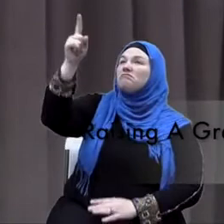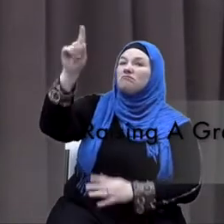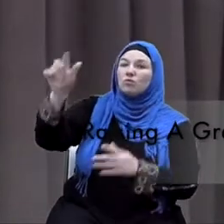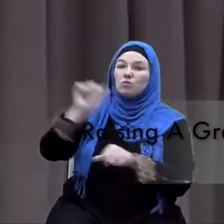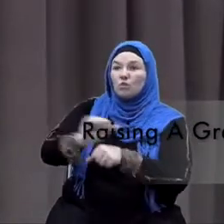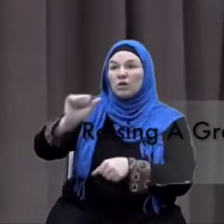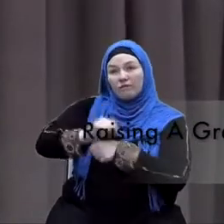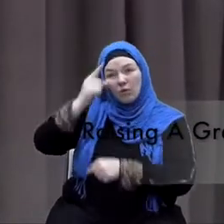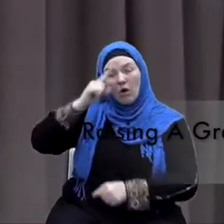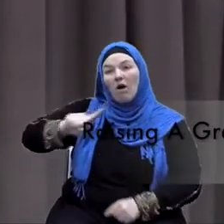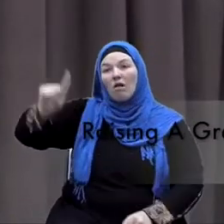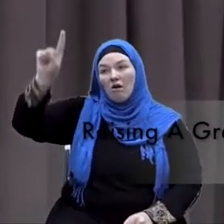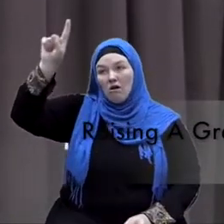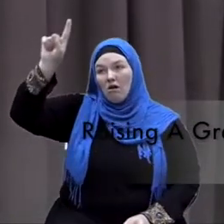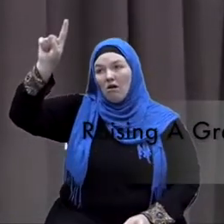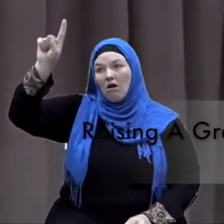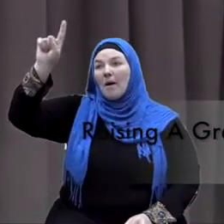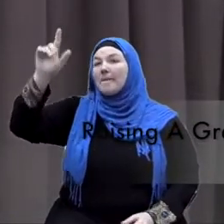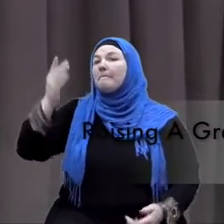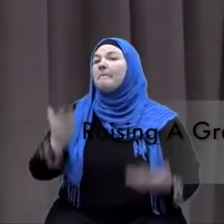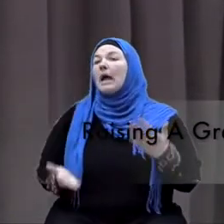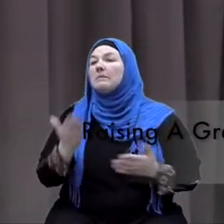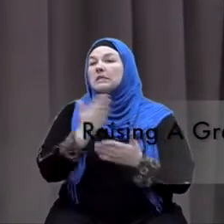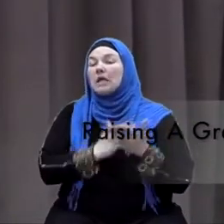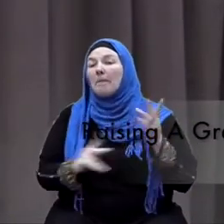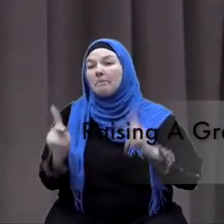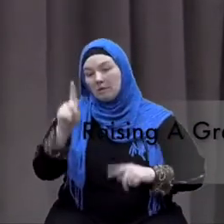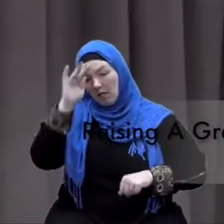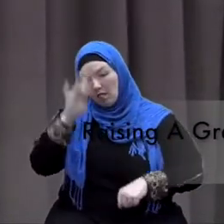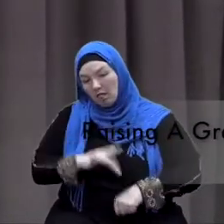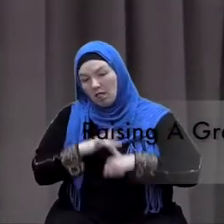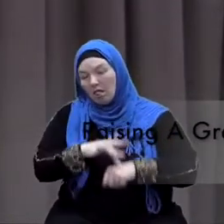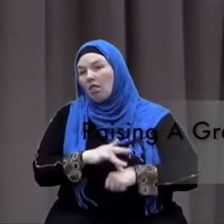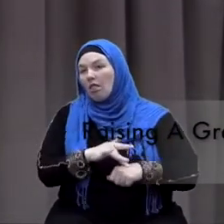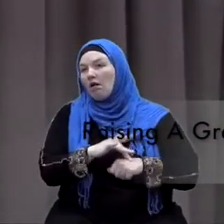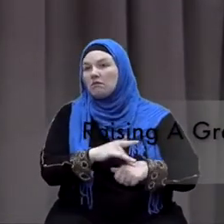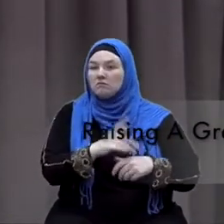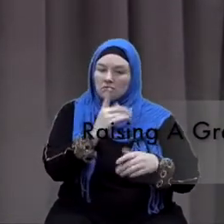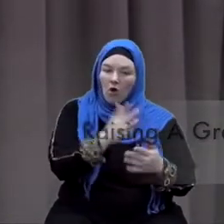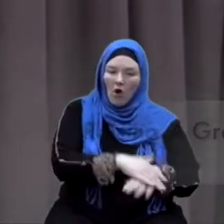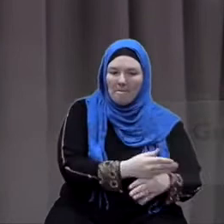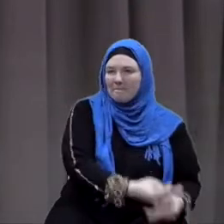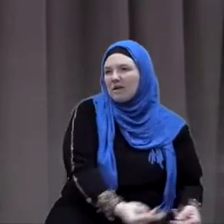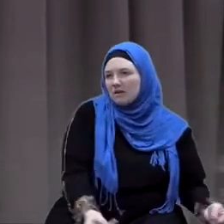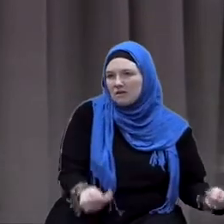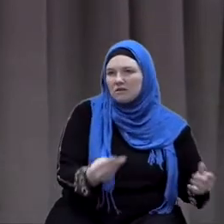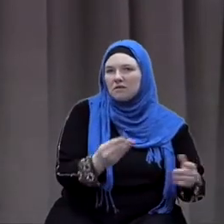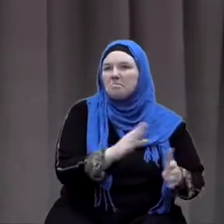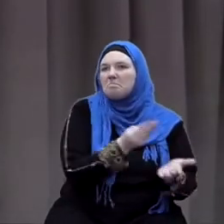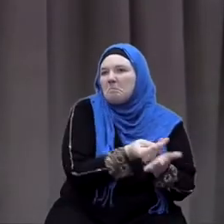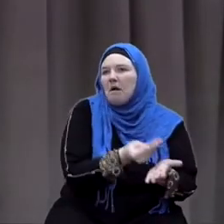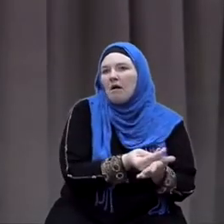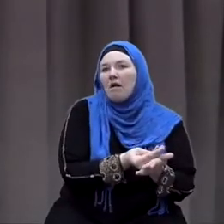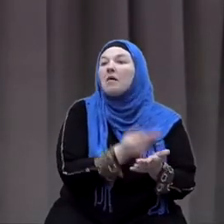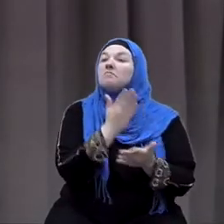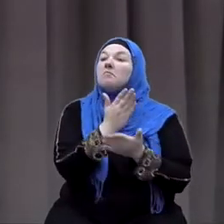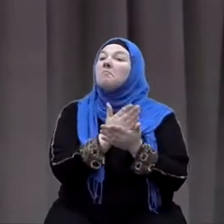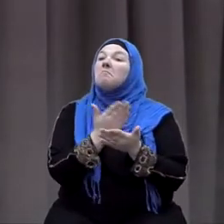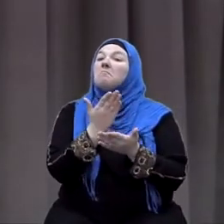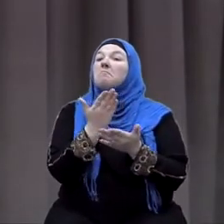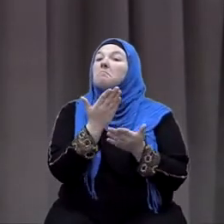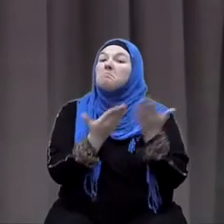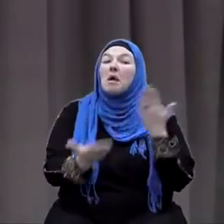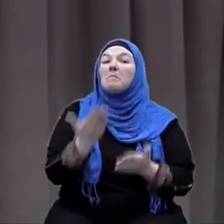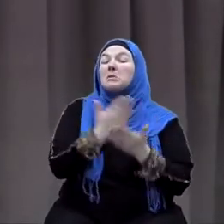have turned into materialism because of the education they got. they might have turned to secularism,